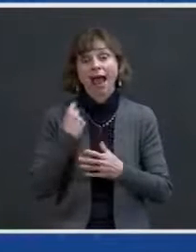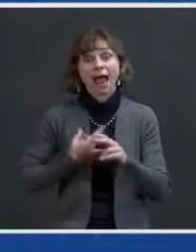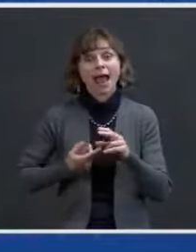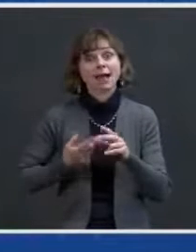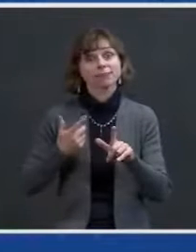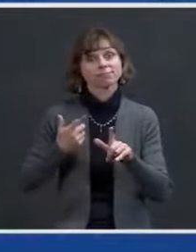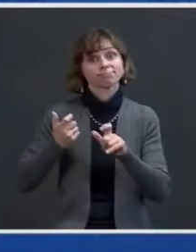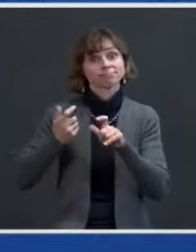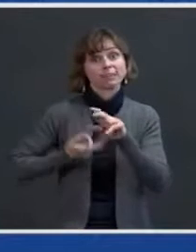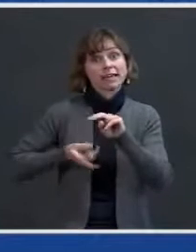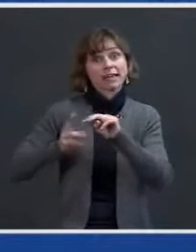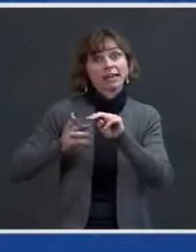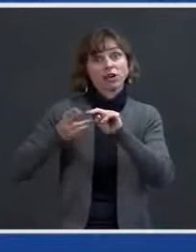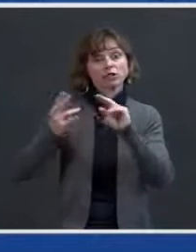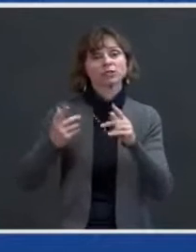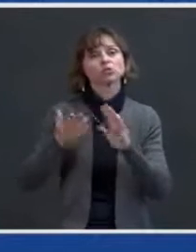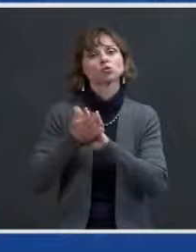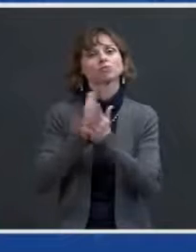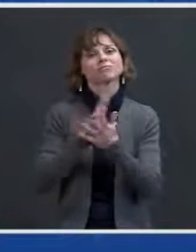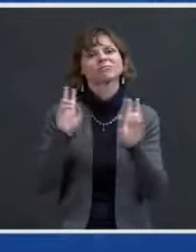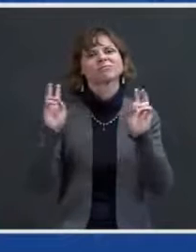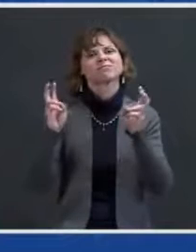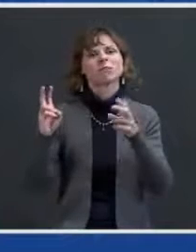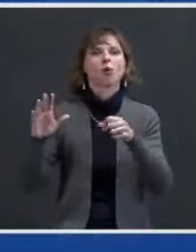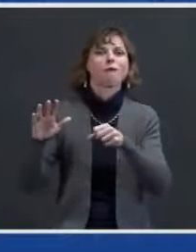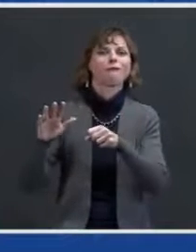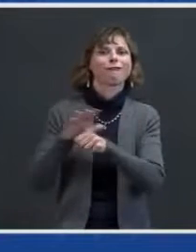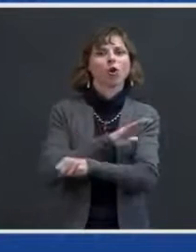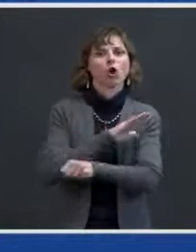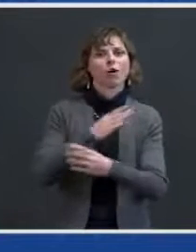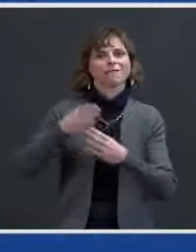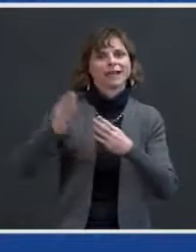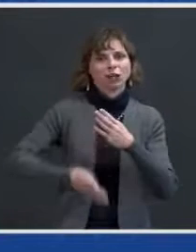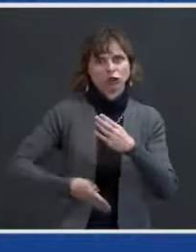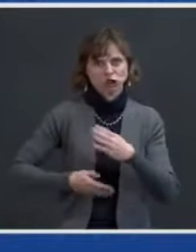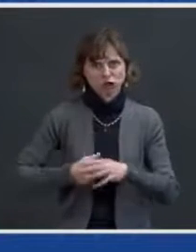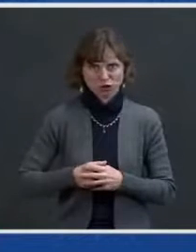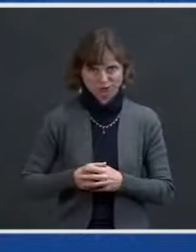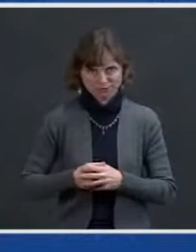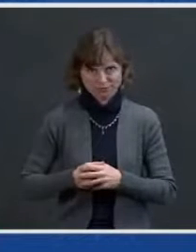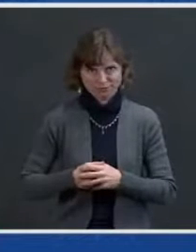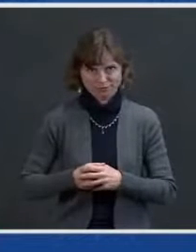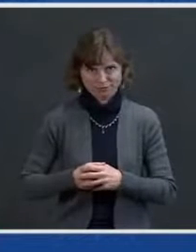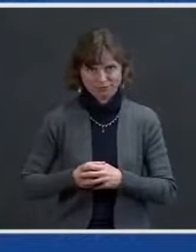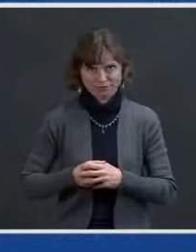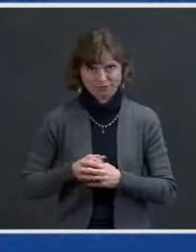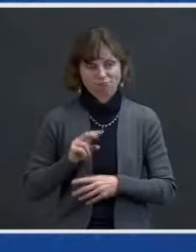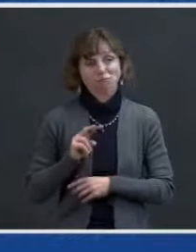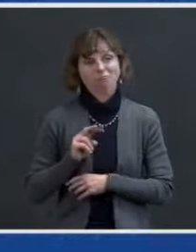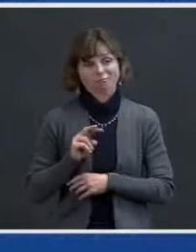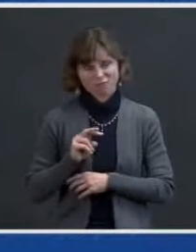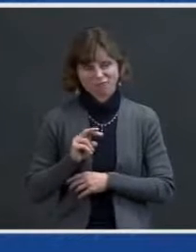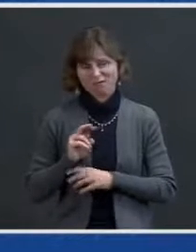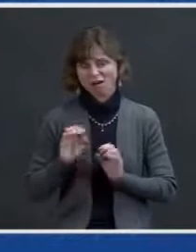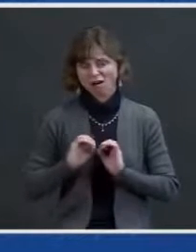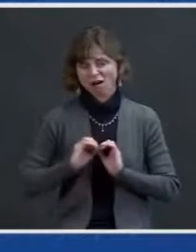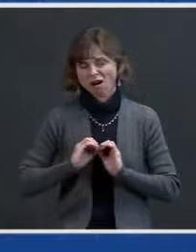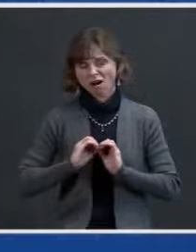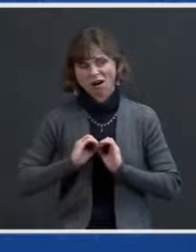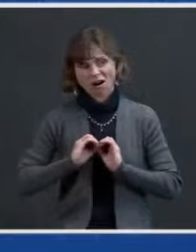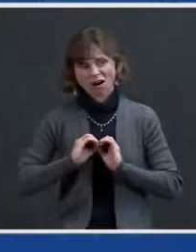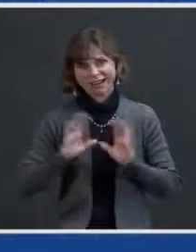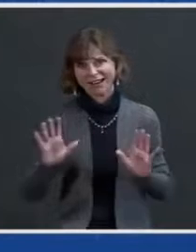call to take it to full finish. You know, what's clear is this is historic, nearly